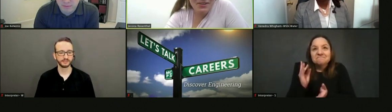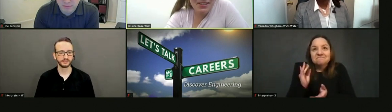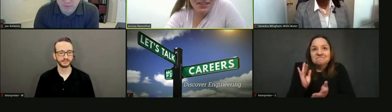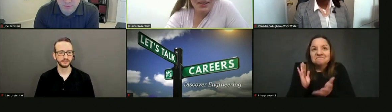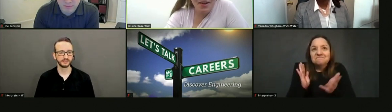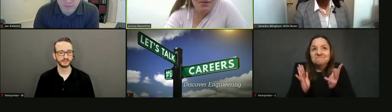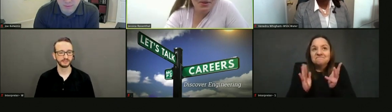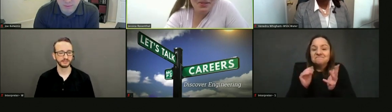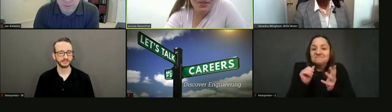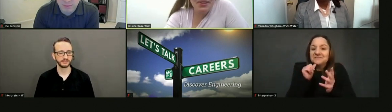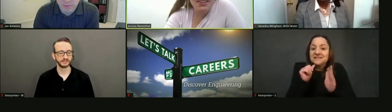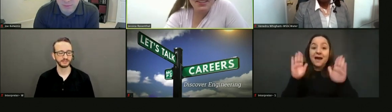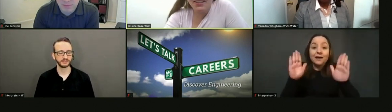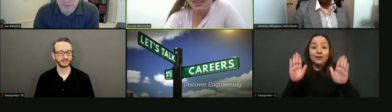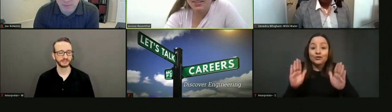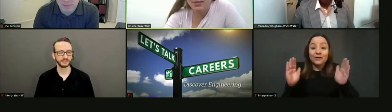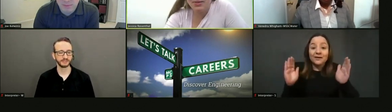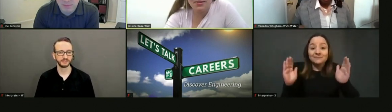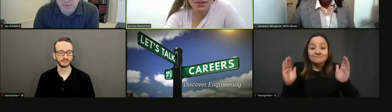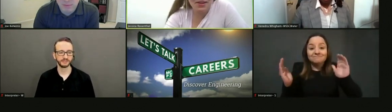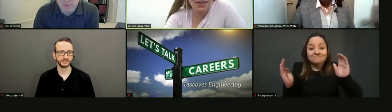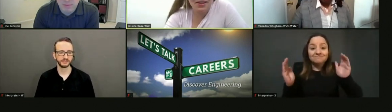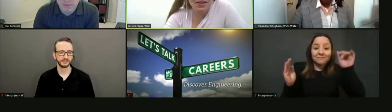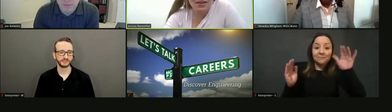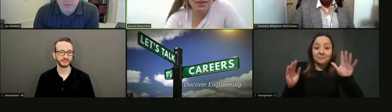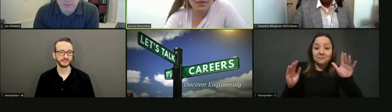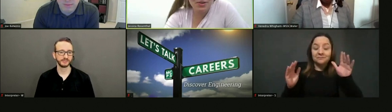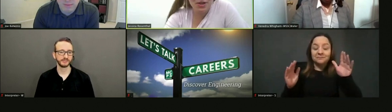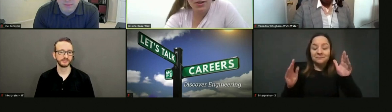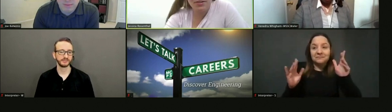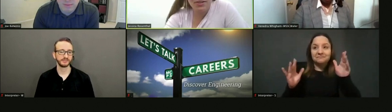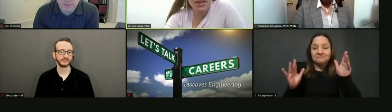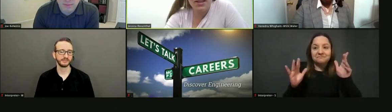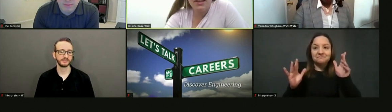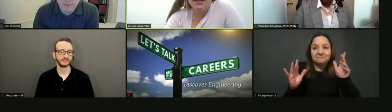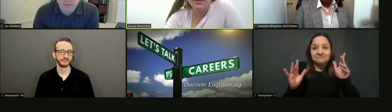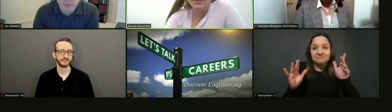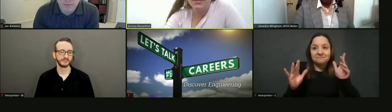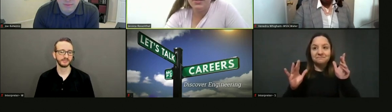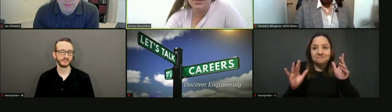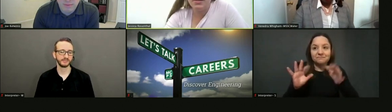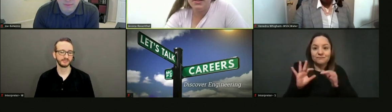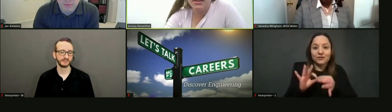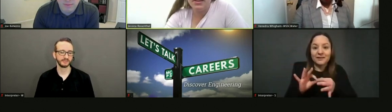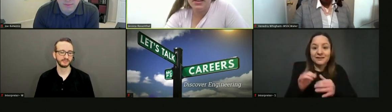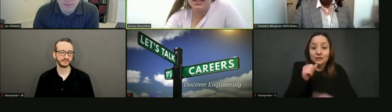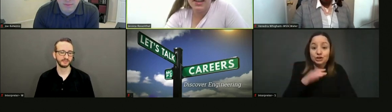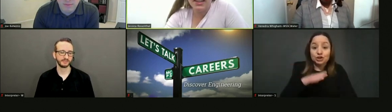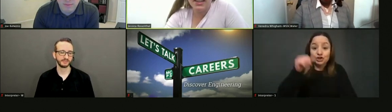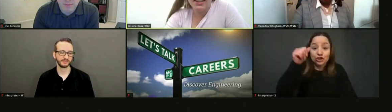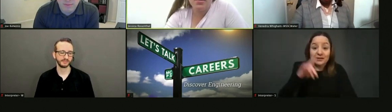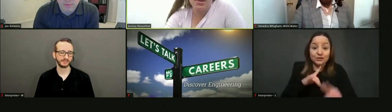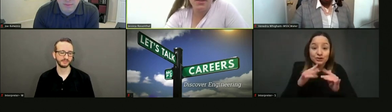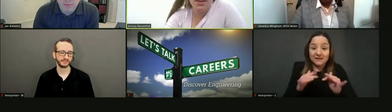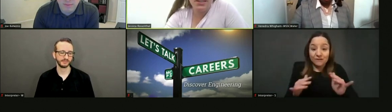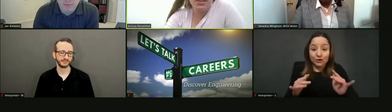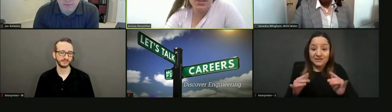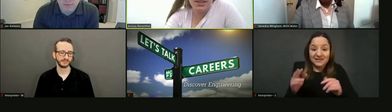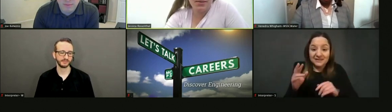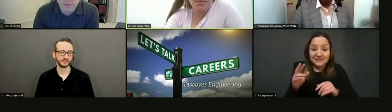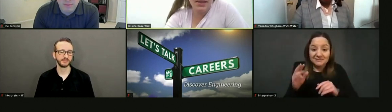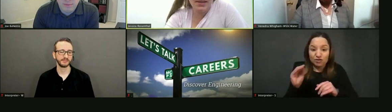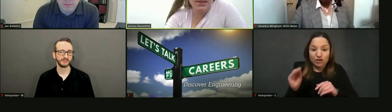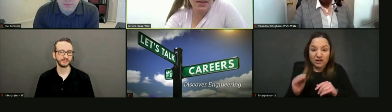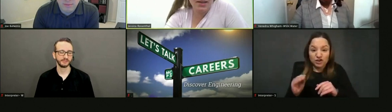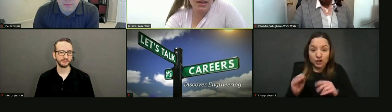doesn't have great ratios in the automotive industry in terms of gender diversity. So yeah, I think part